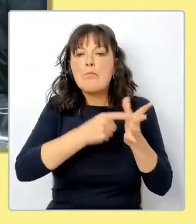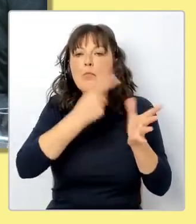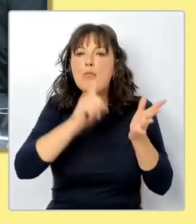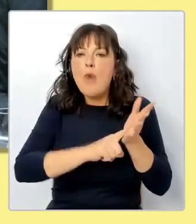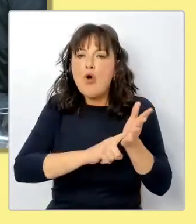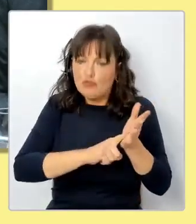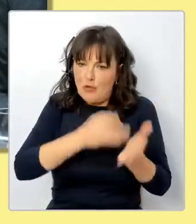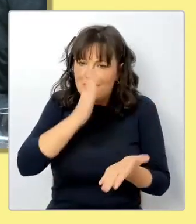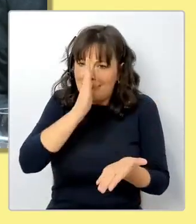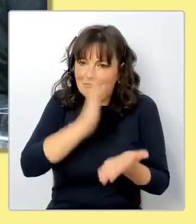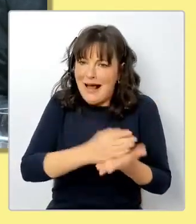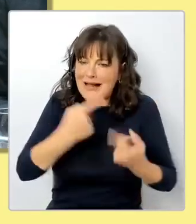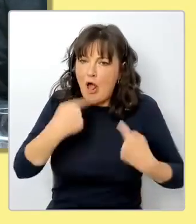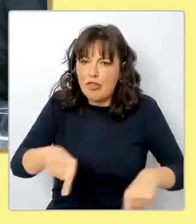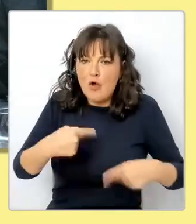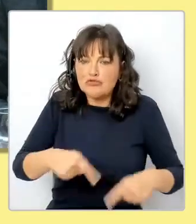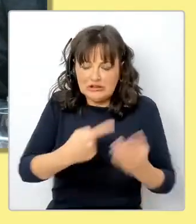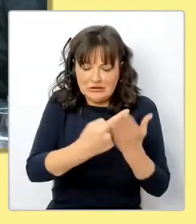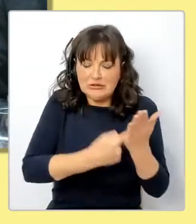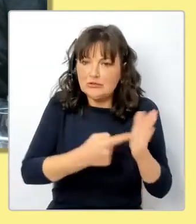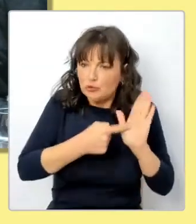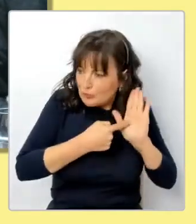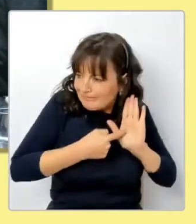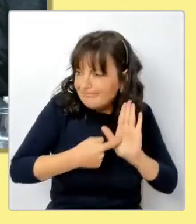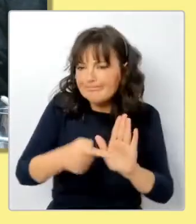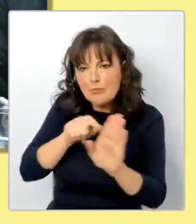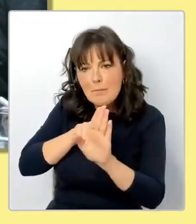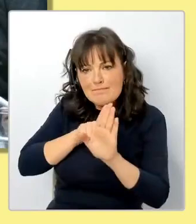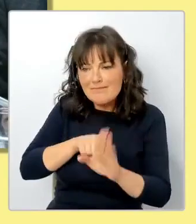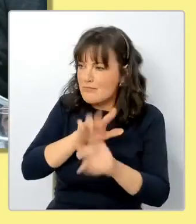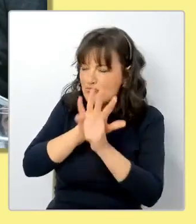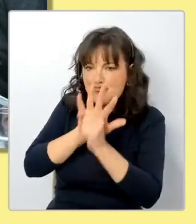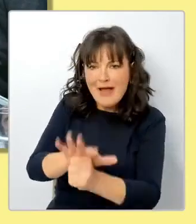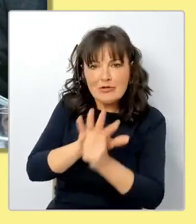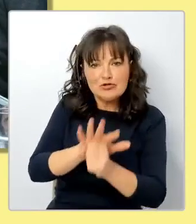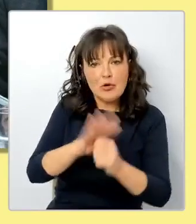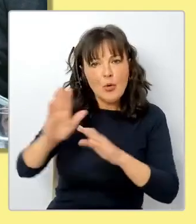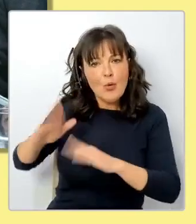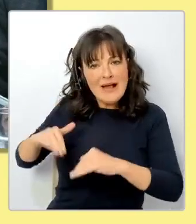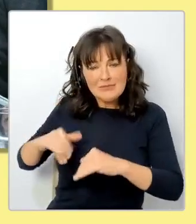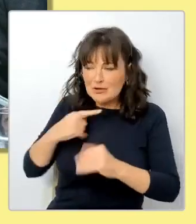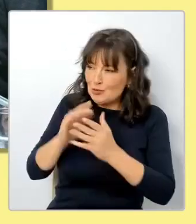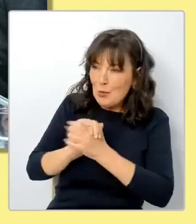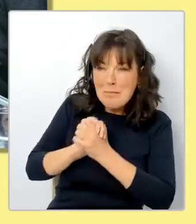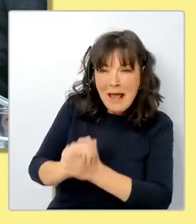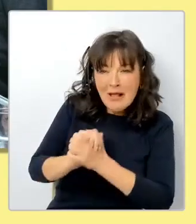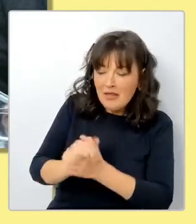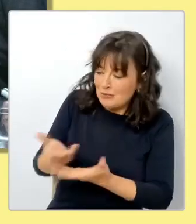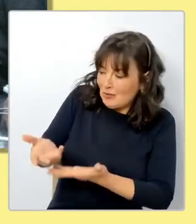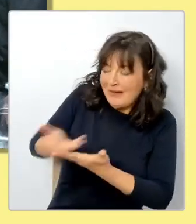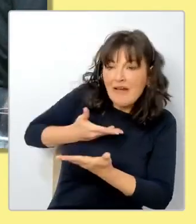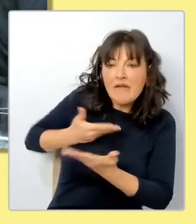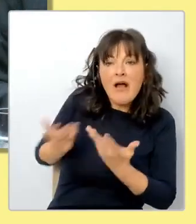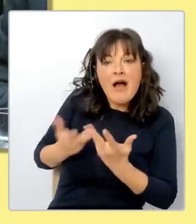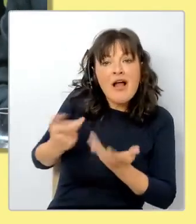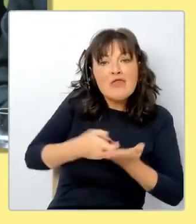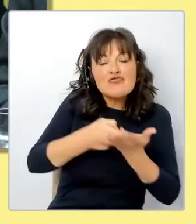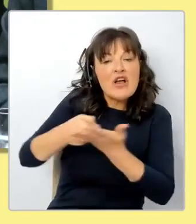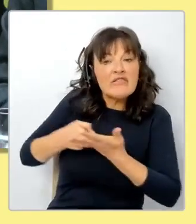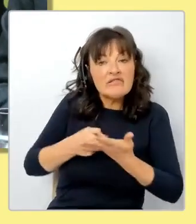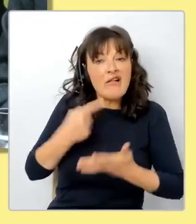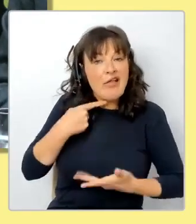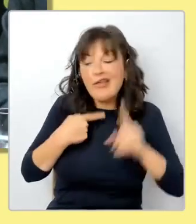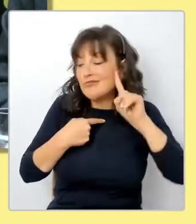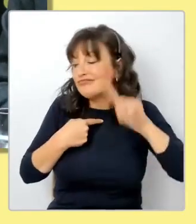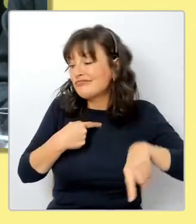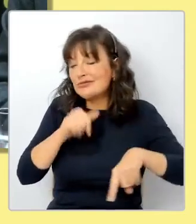been trying to use that to put pressure on Westminster to beg them to give us another referendum. And obviously, they haven't been accepting